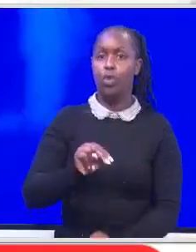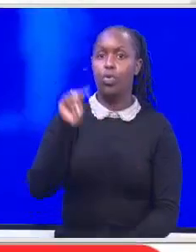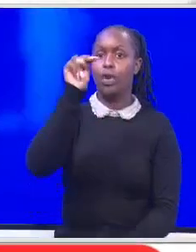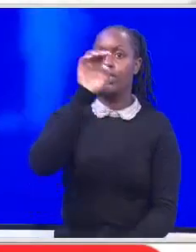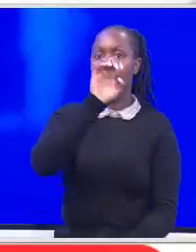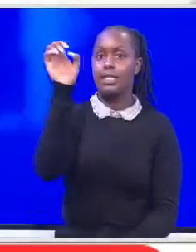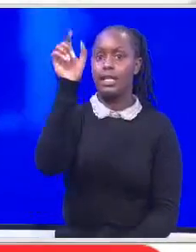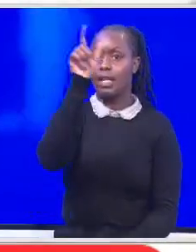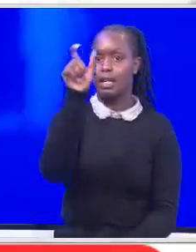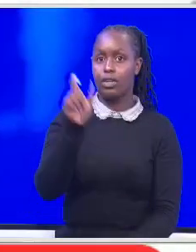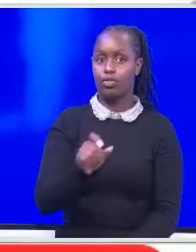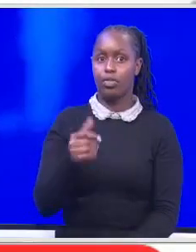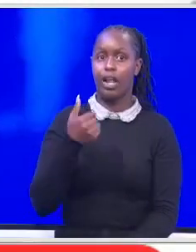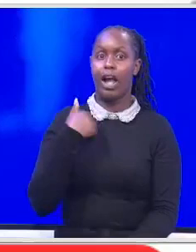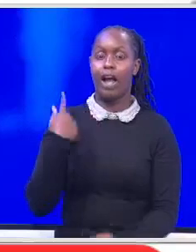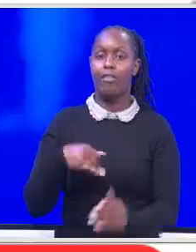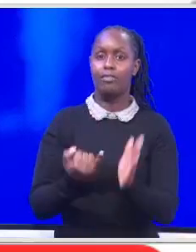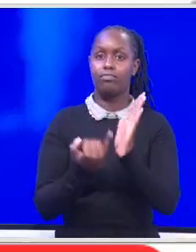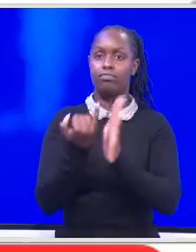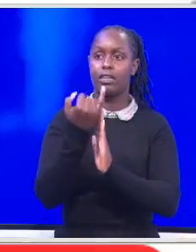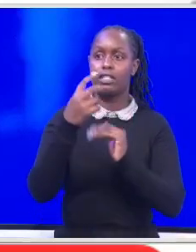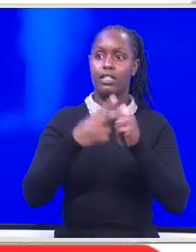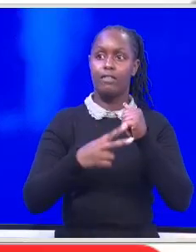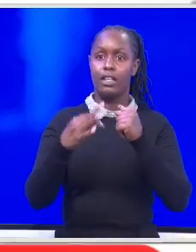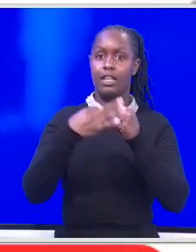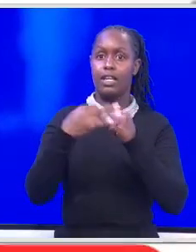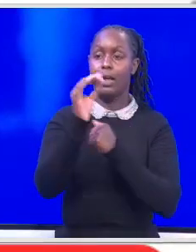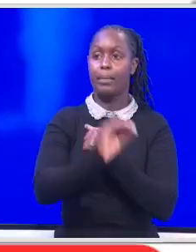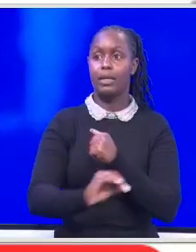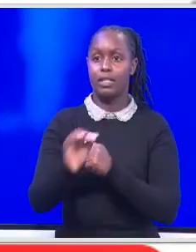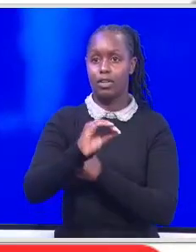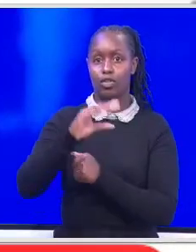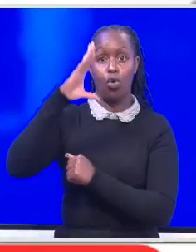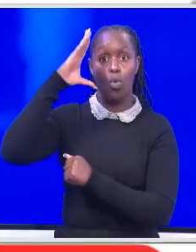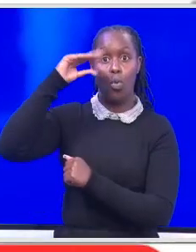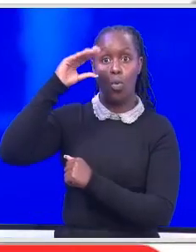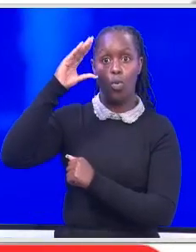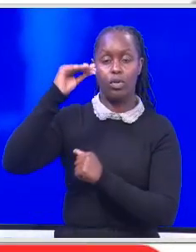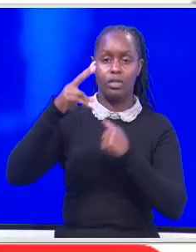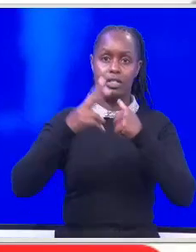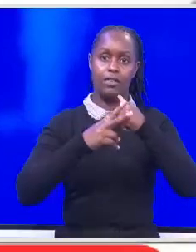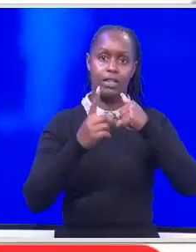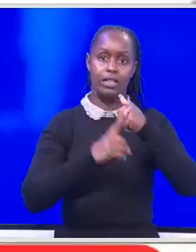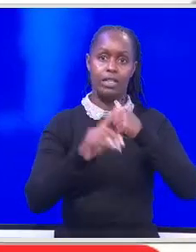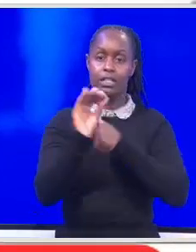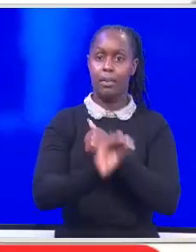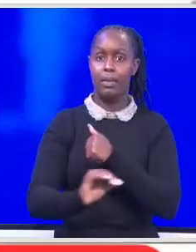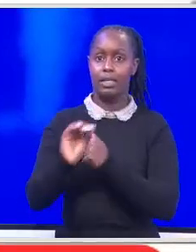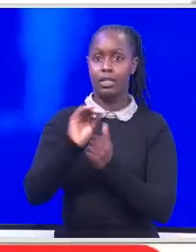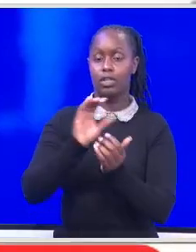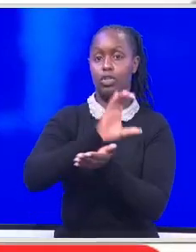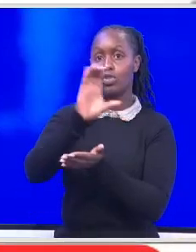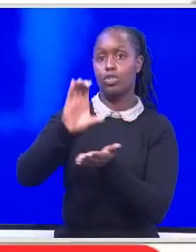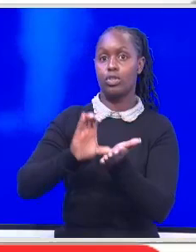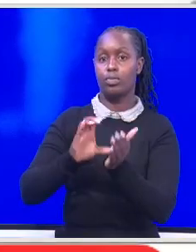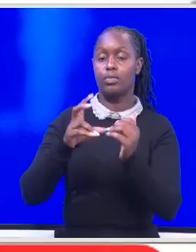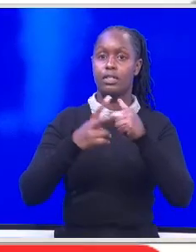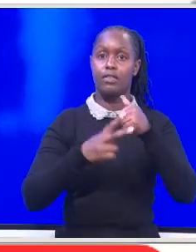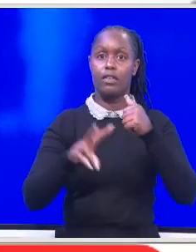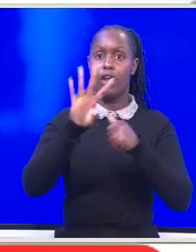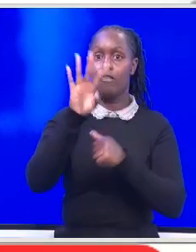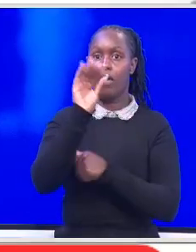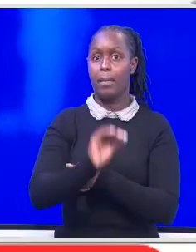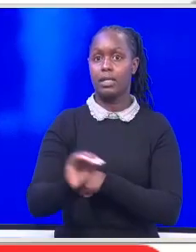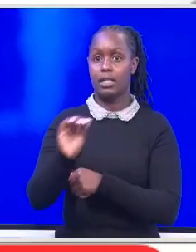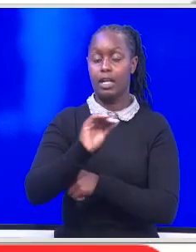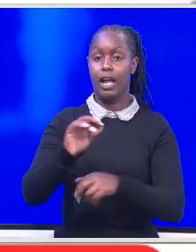the list with 78%, followed by coast with 76%, central with 74%,